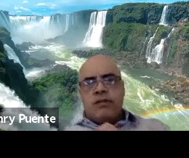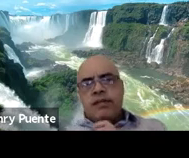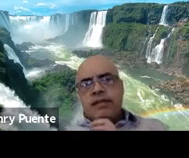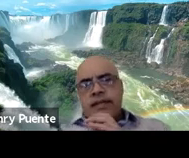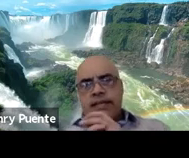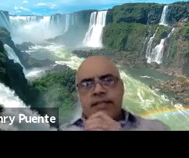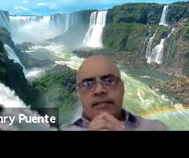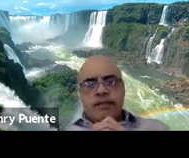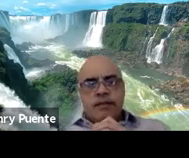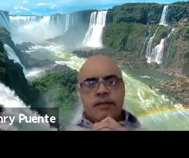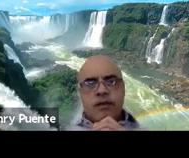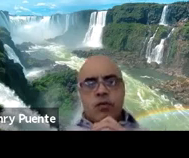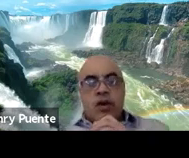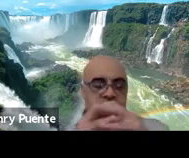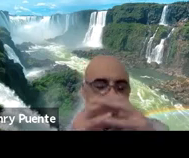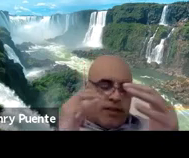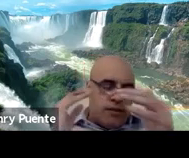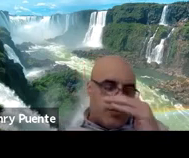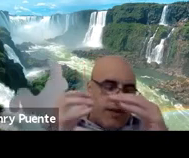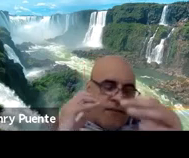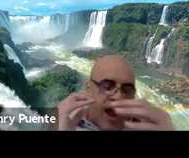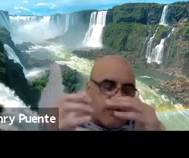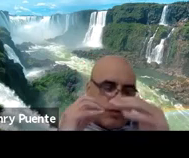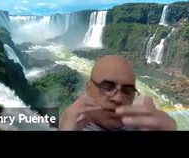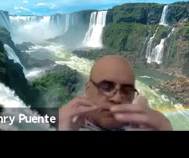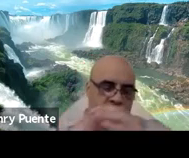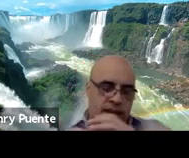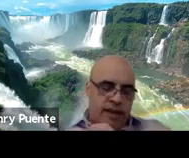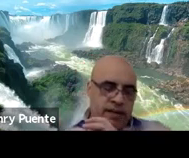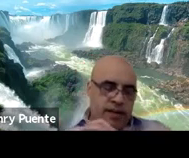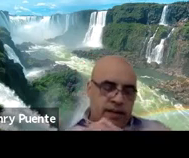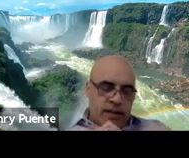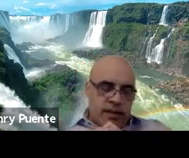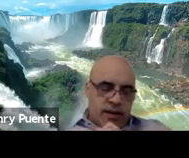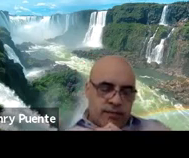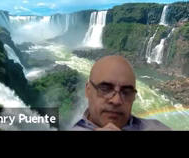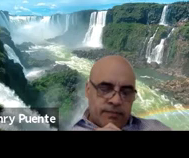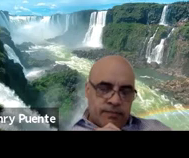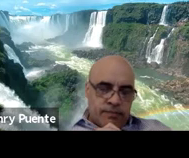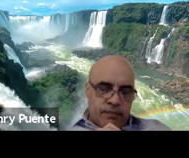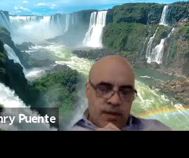example is, or I should say there's 3 factors that play